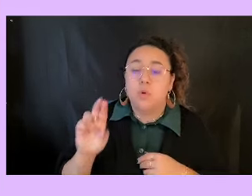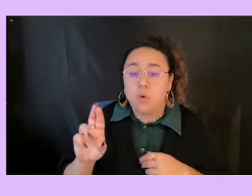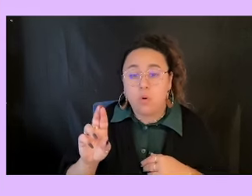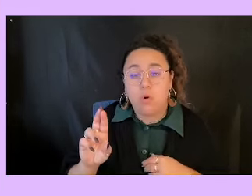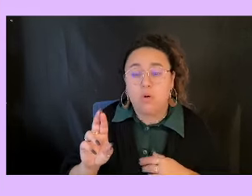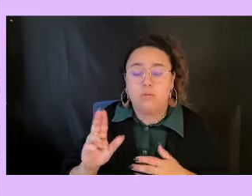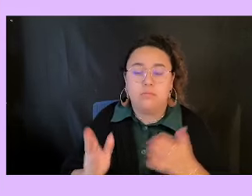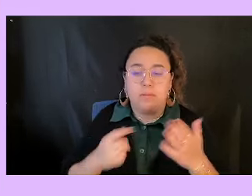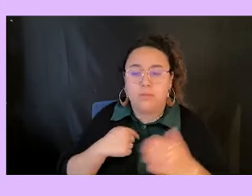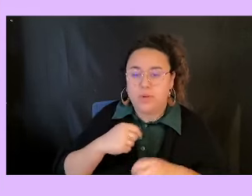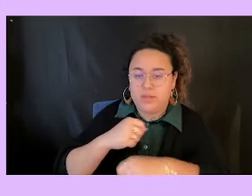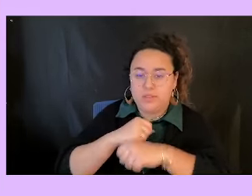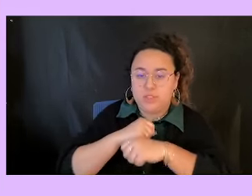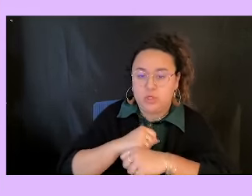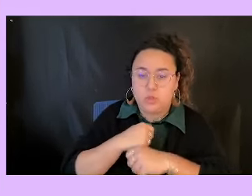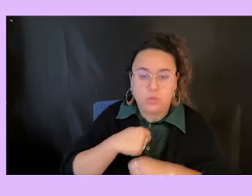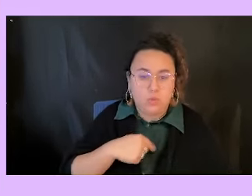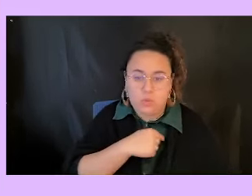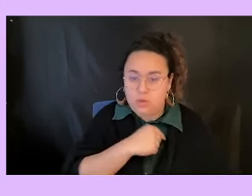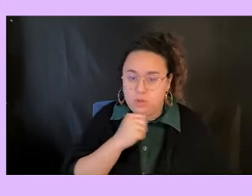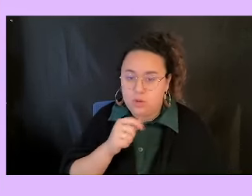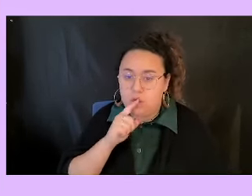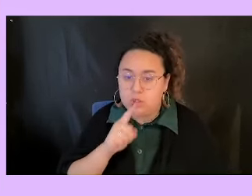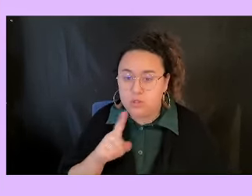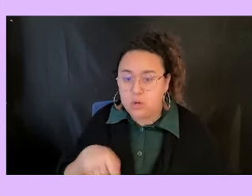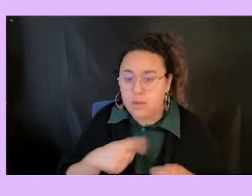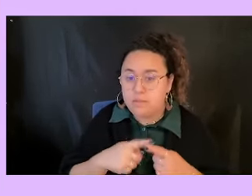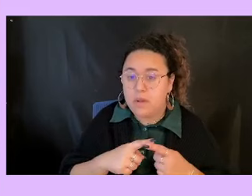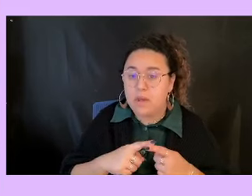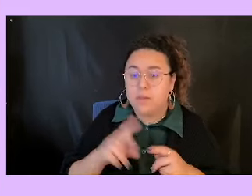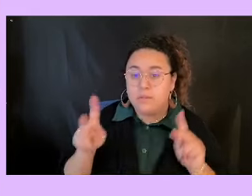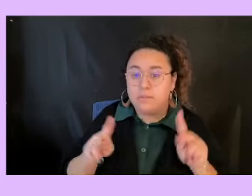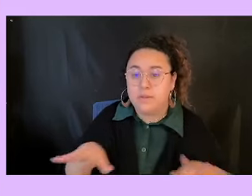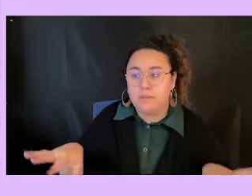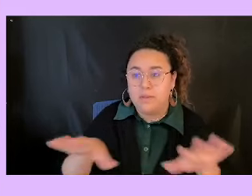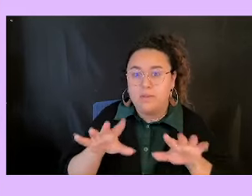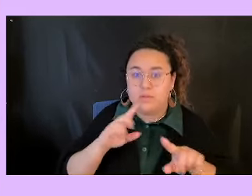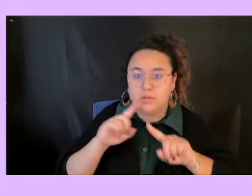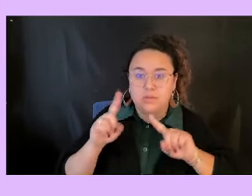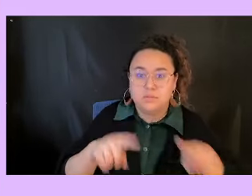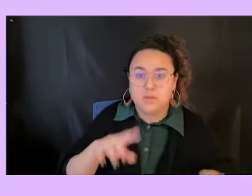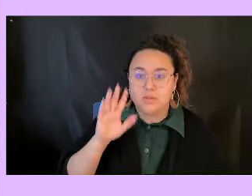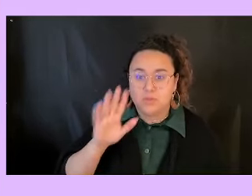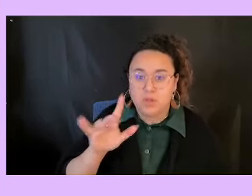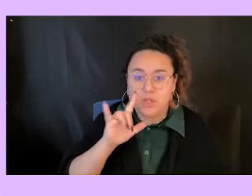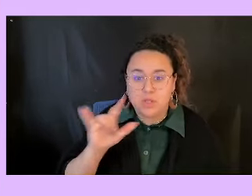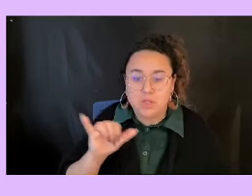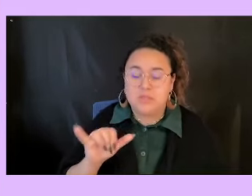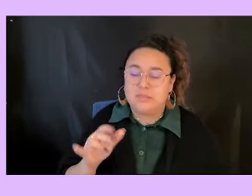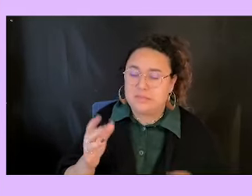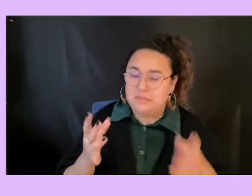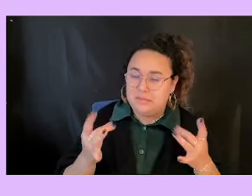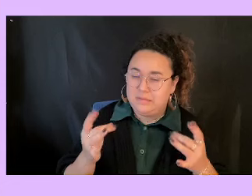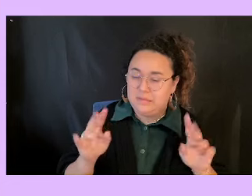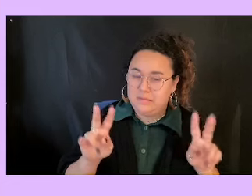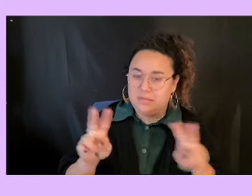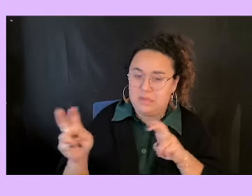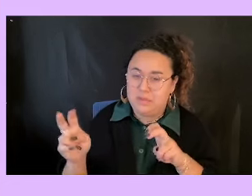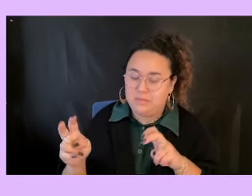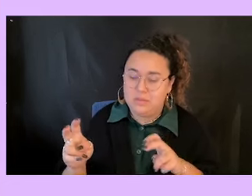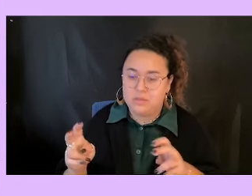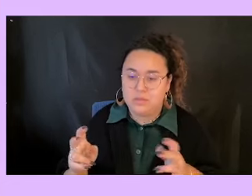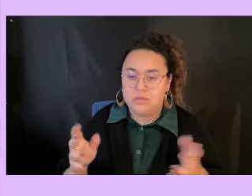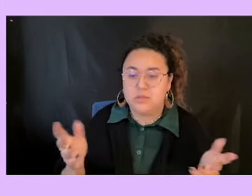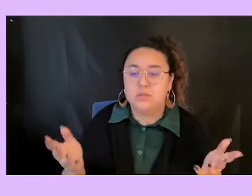need security because we're not sure about what the population response is going to be. Some of these are controversial topics. So it's working